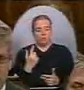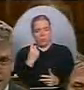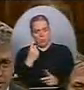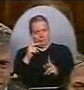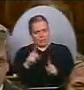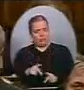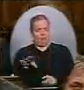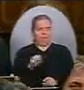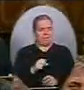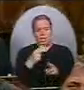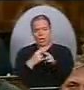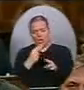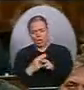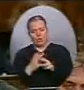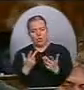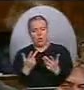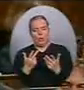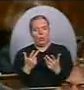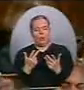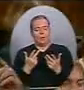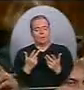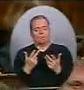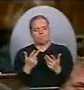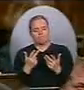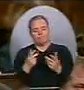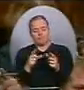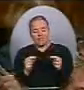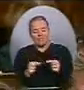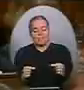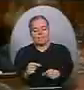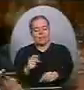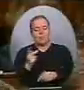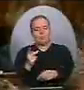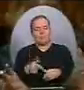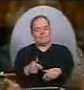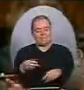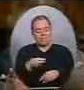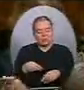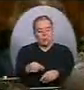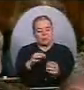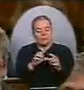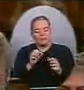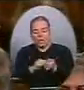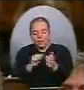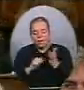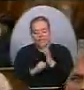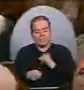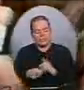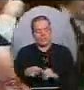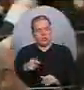equivalent of Dr. Evil? When is the Conservatives going to come clean with their involvement in this coordinated campaign of voter harassment? The